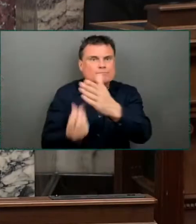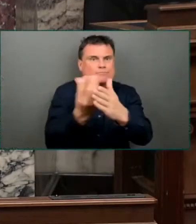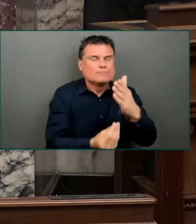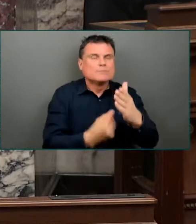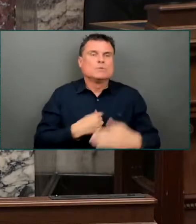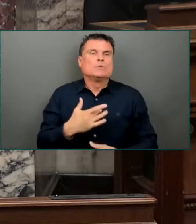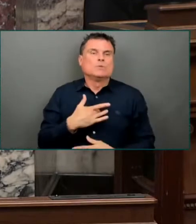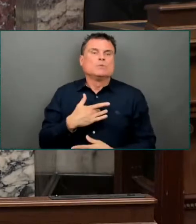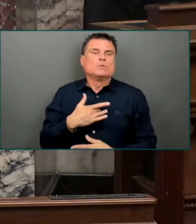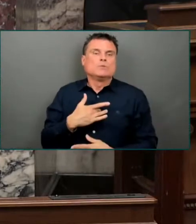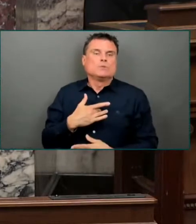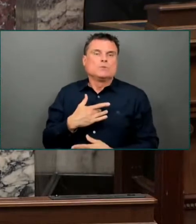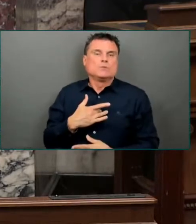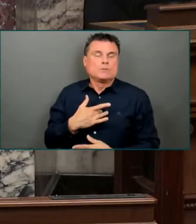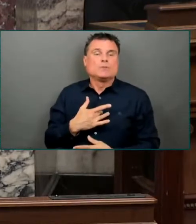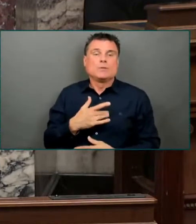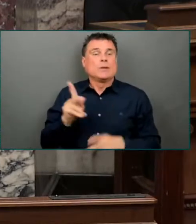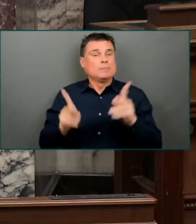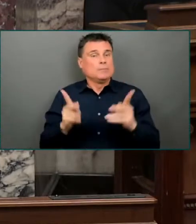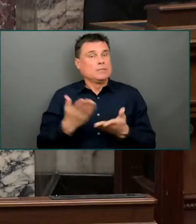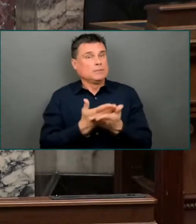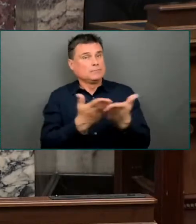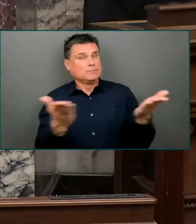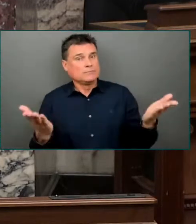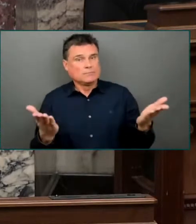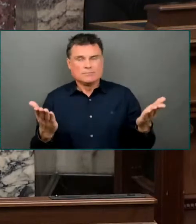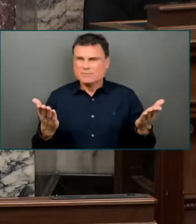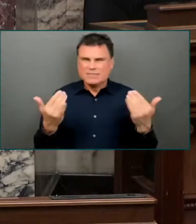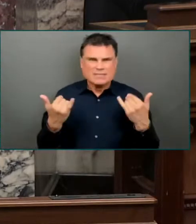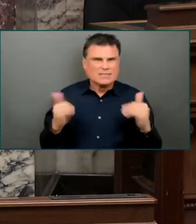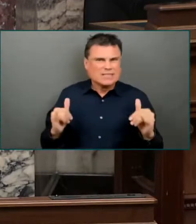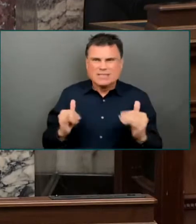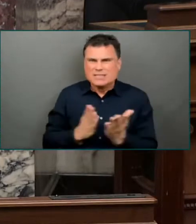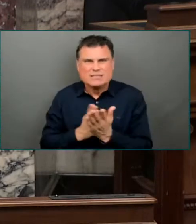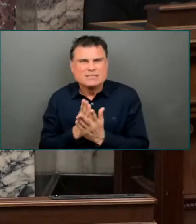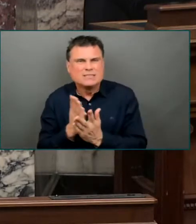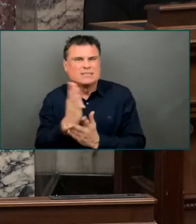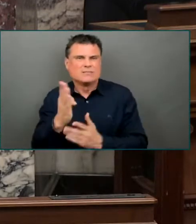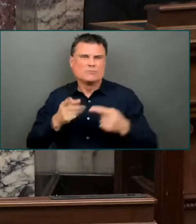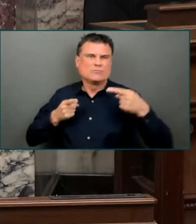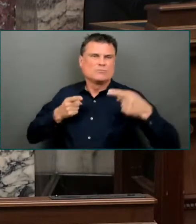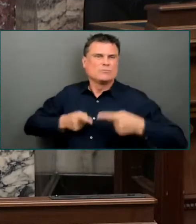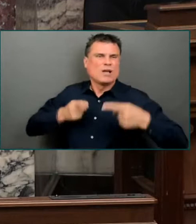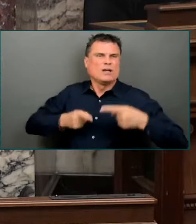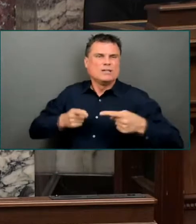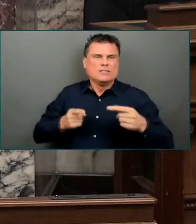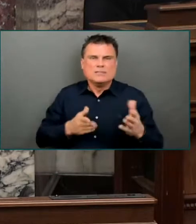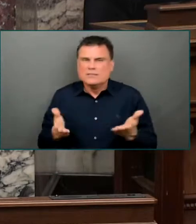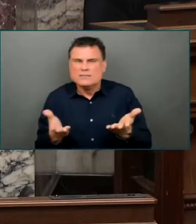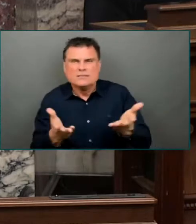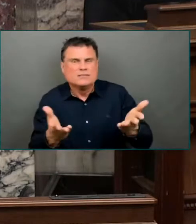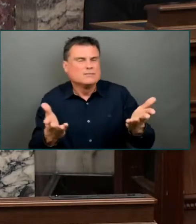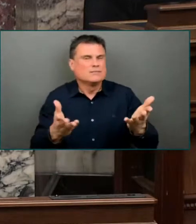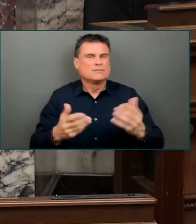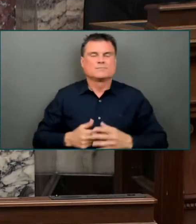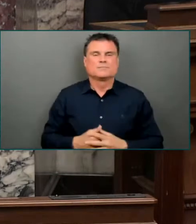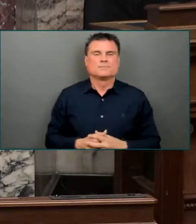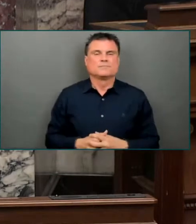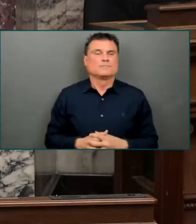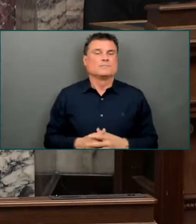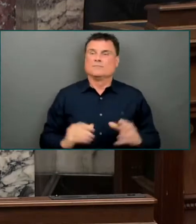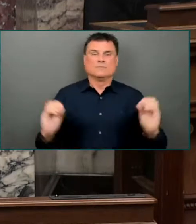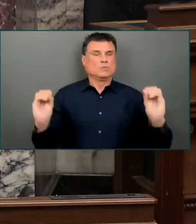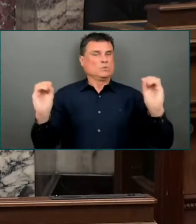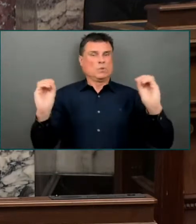and they will for a long time. There is no doubt that COVID-19 is still very much with